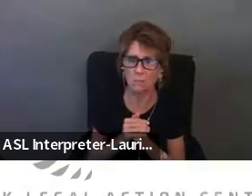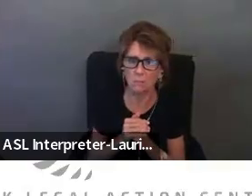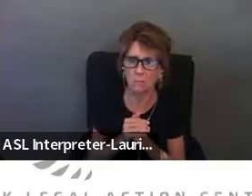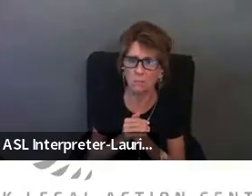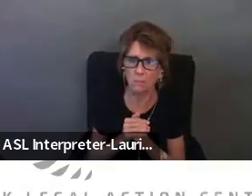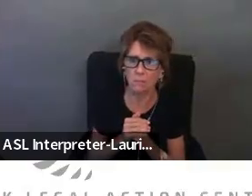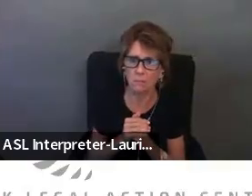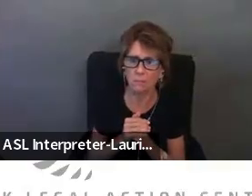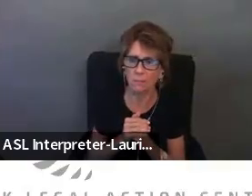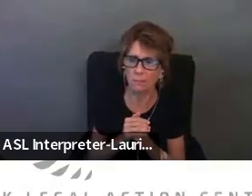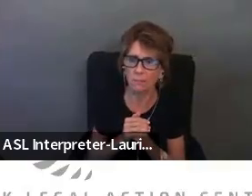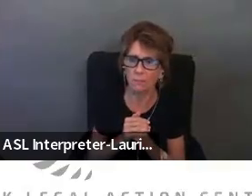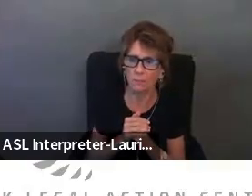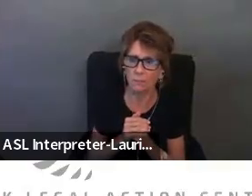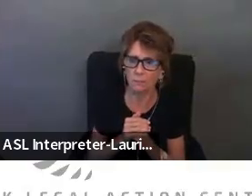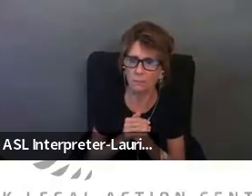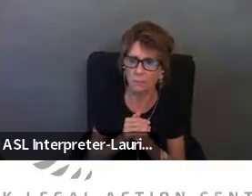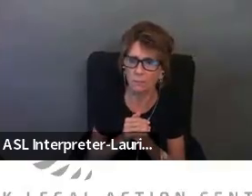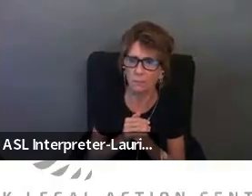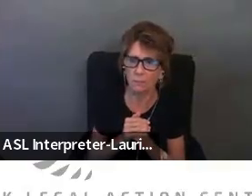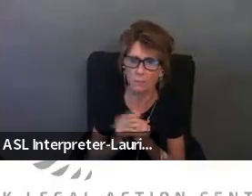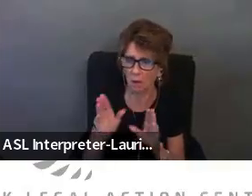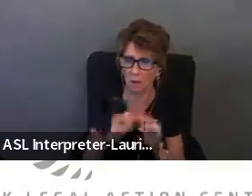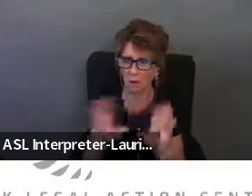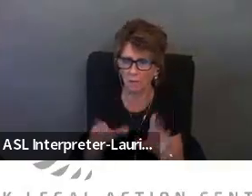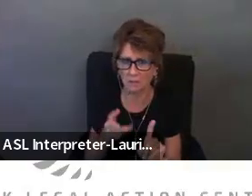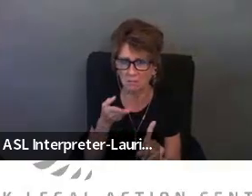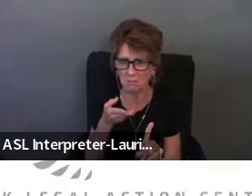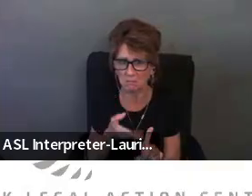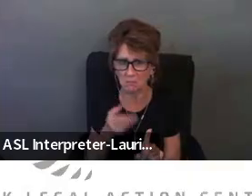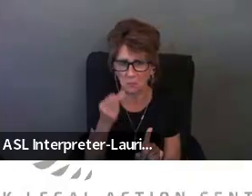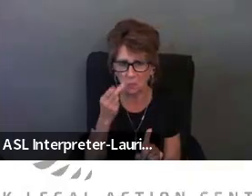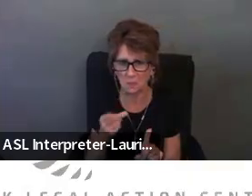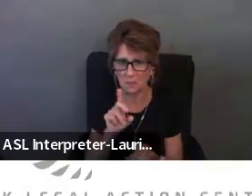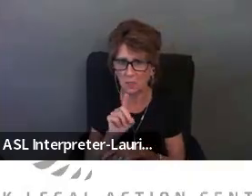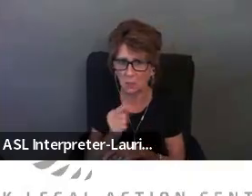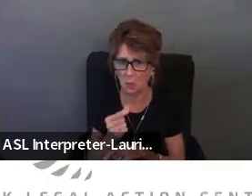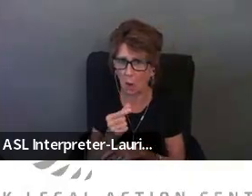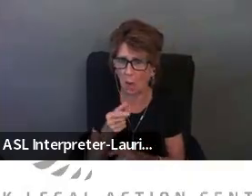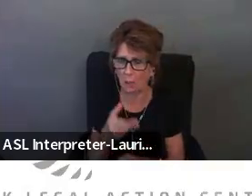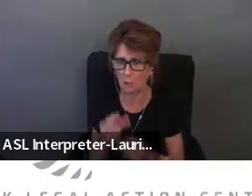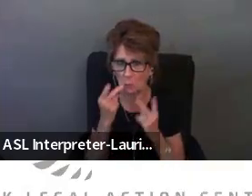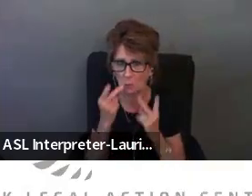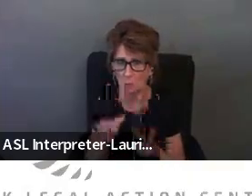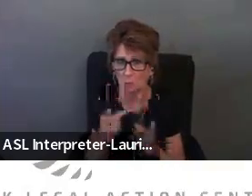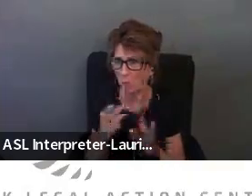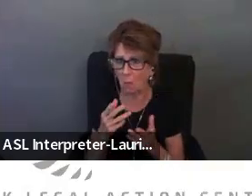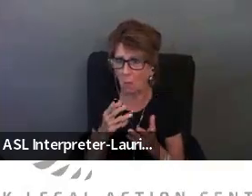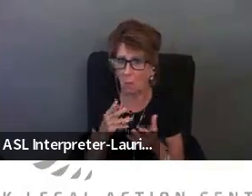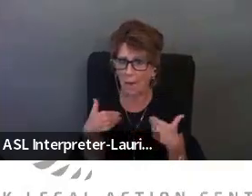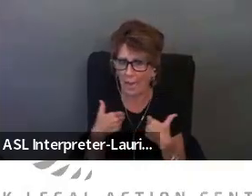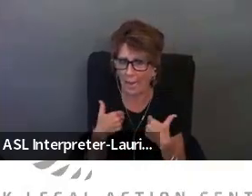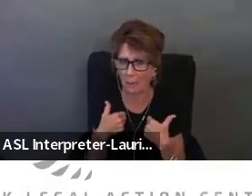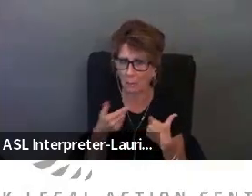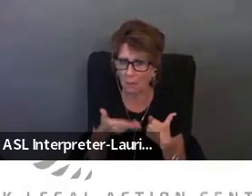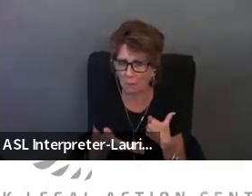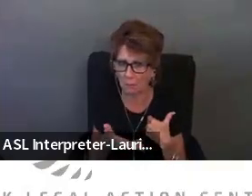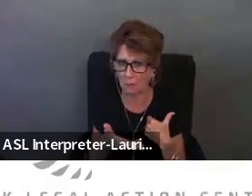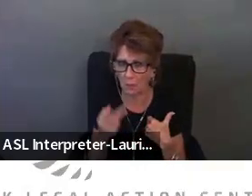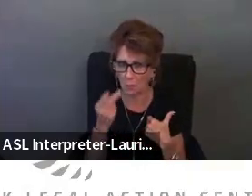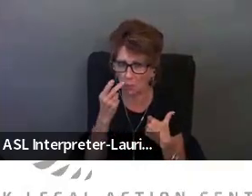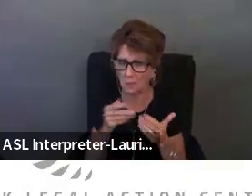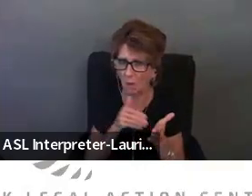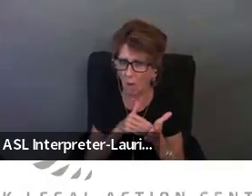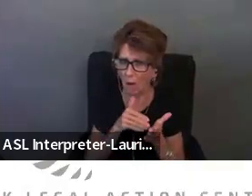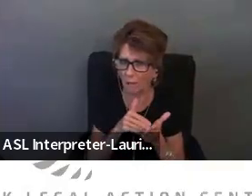No, but the presence of it is also evidence that you have something that requires accommodation.